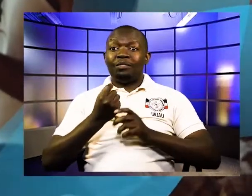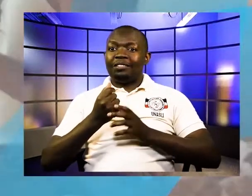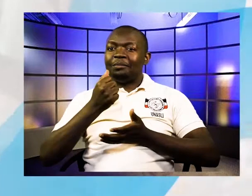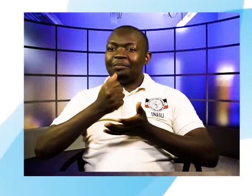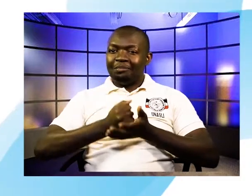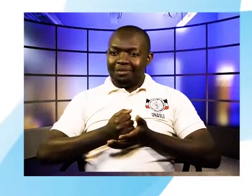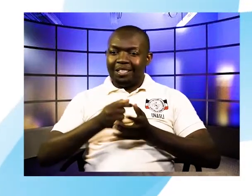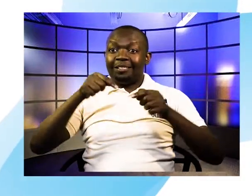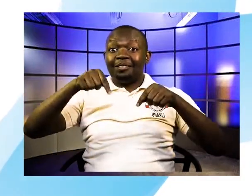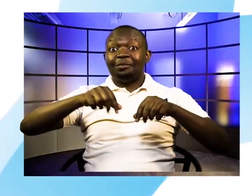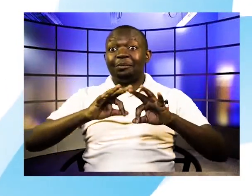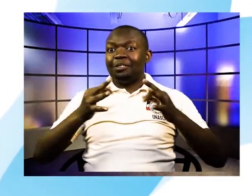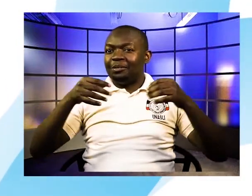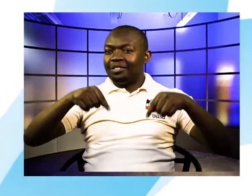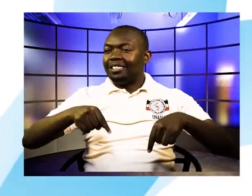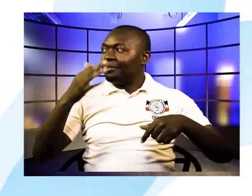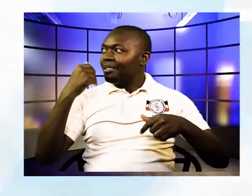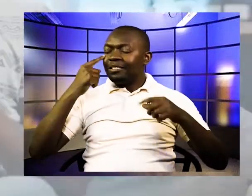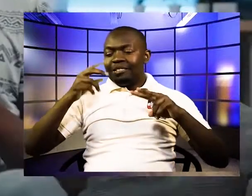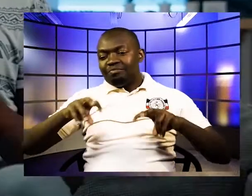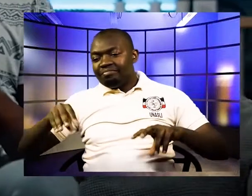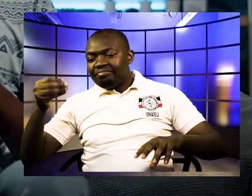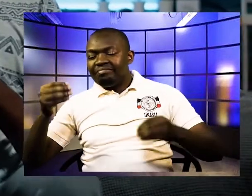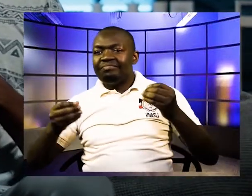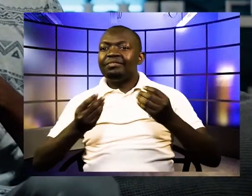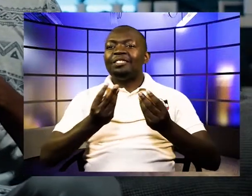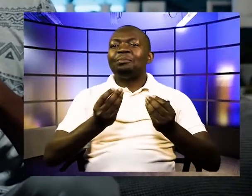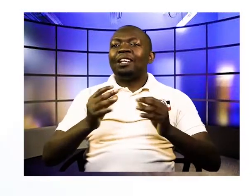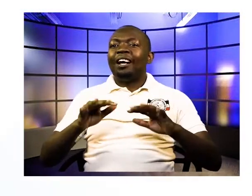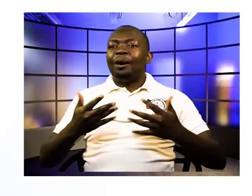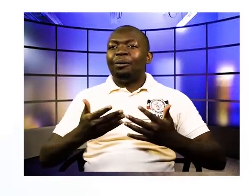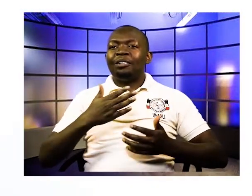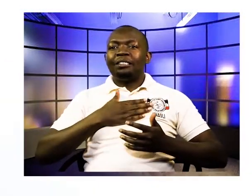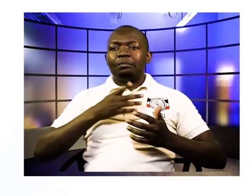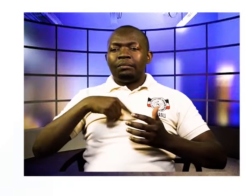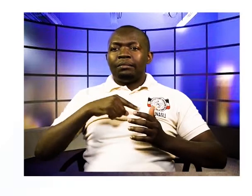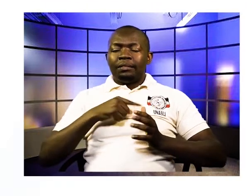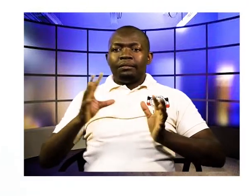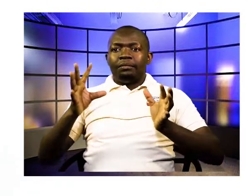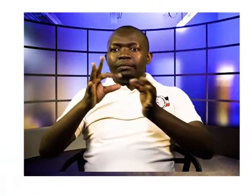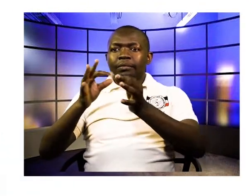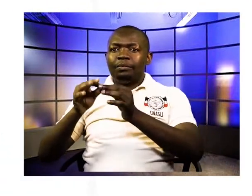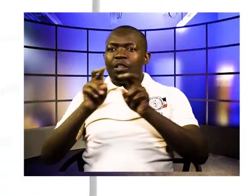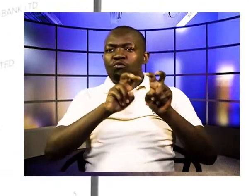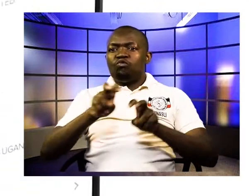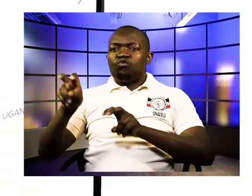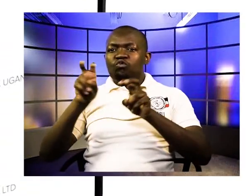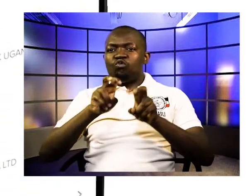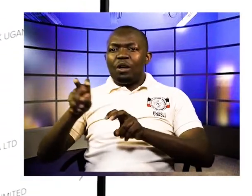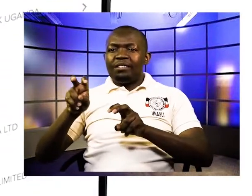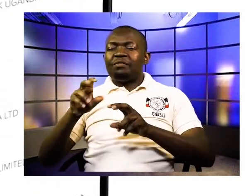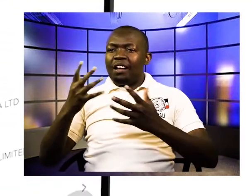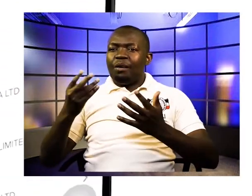to discover the simplicity of mobile banking. Enjoy our 24/7 instant interbank fund transfer service called